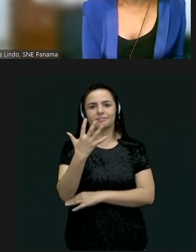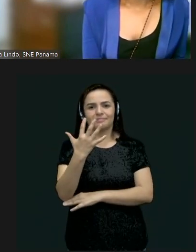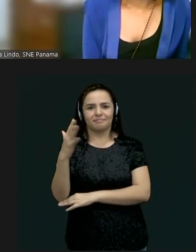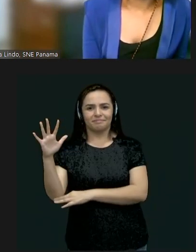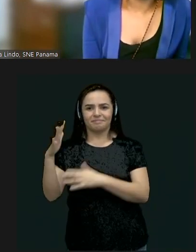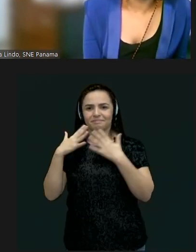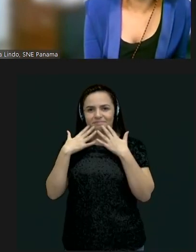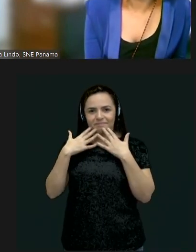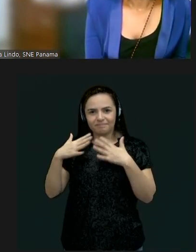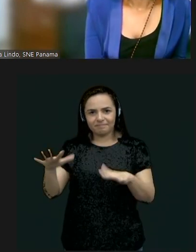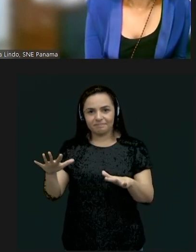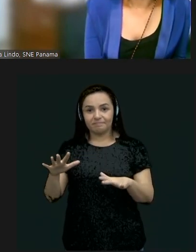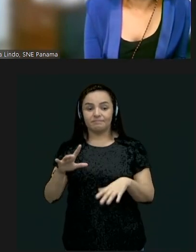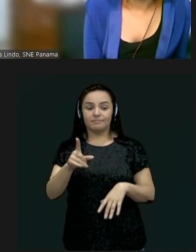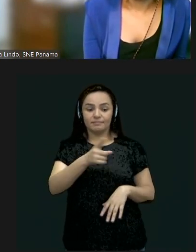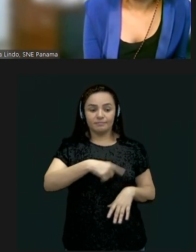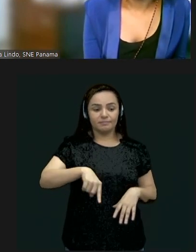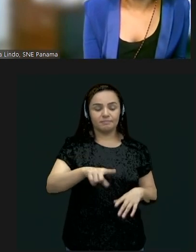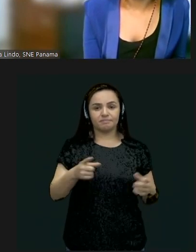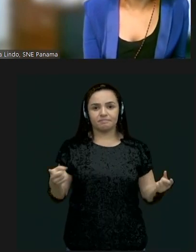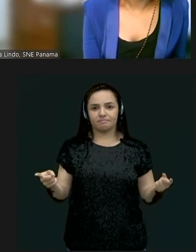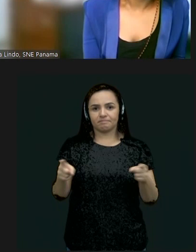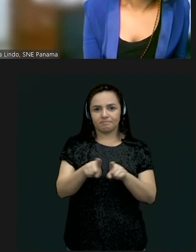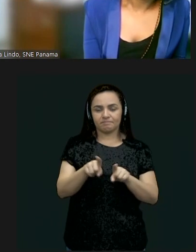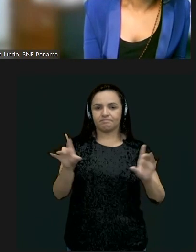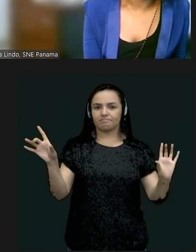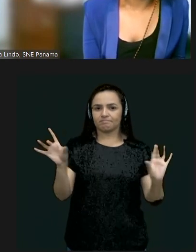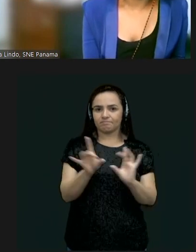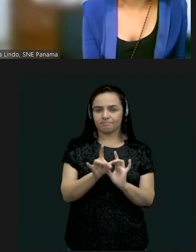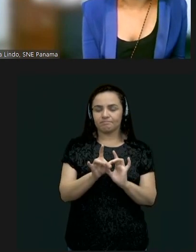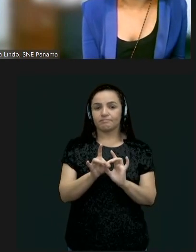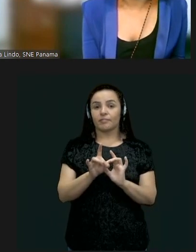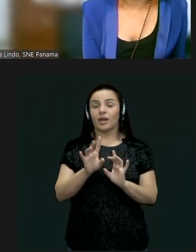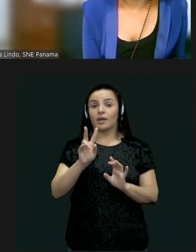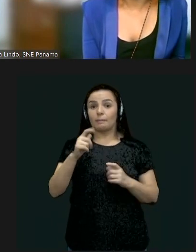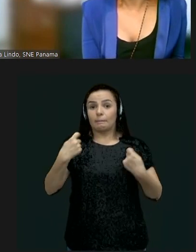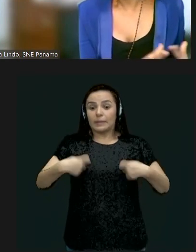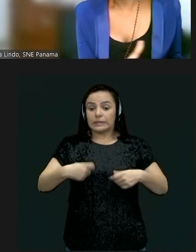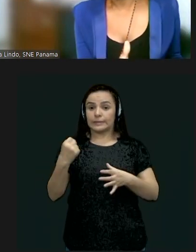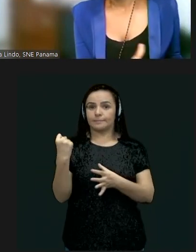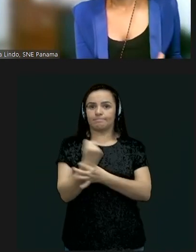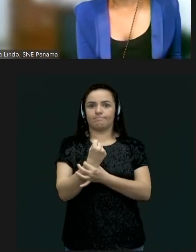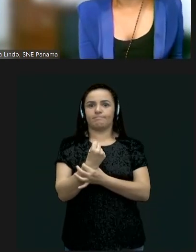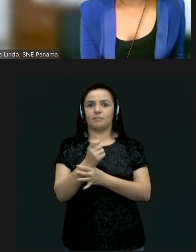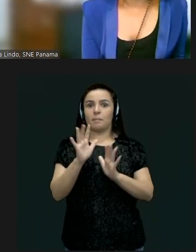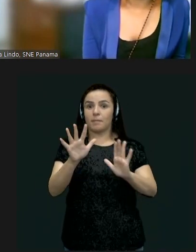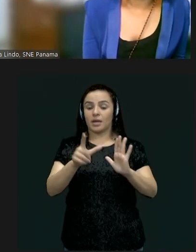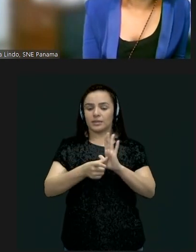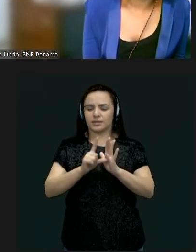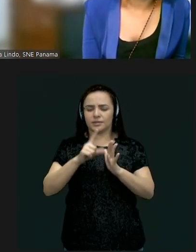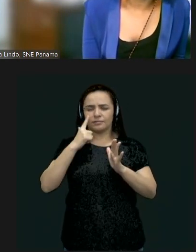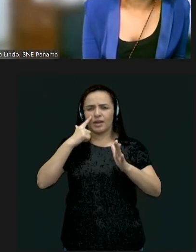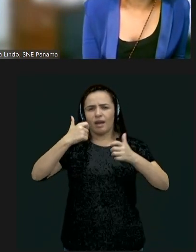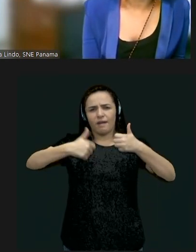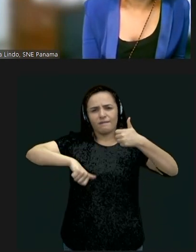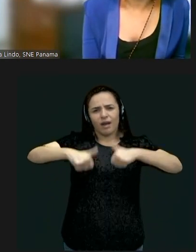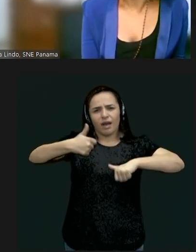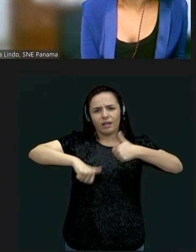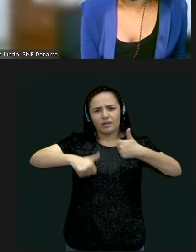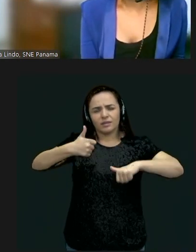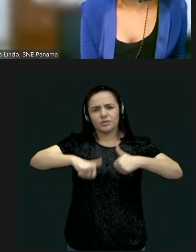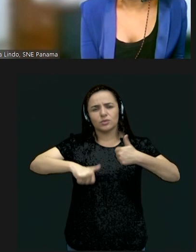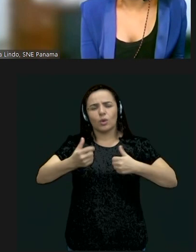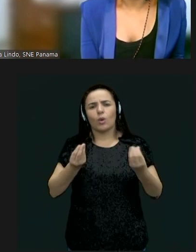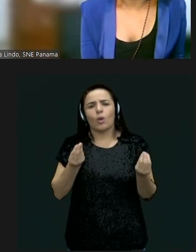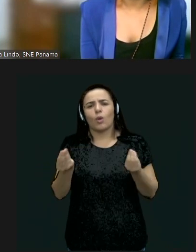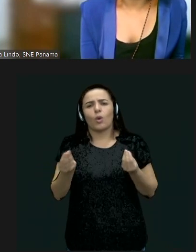we have to assure that green is green. So right now we are evaluating which of